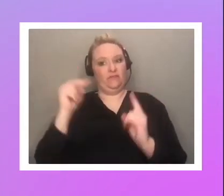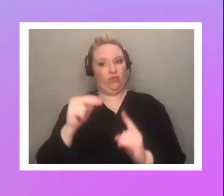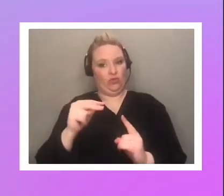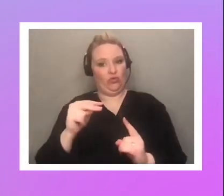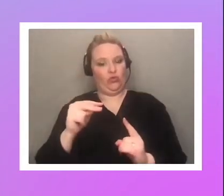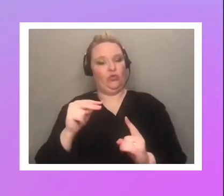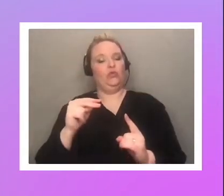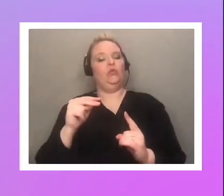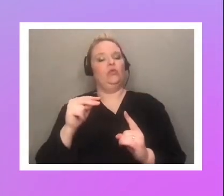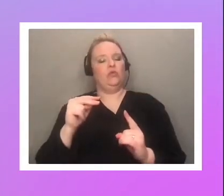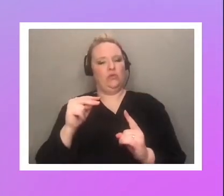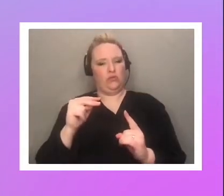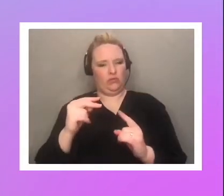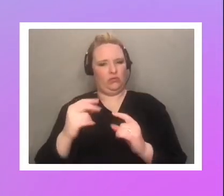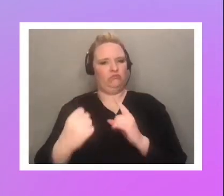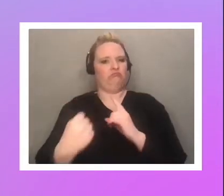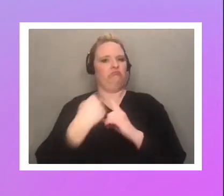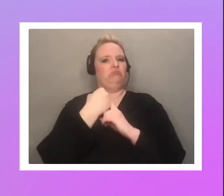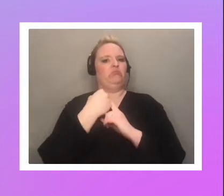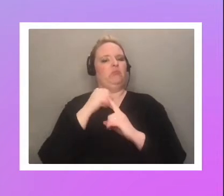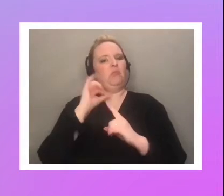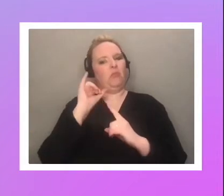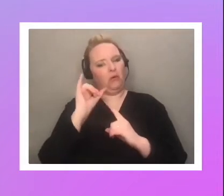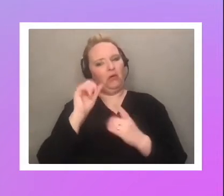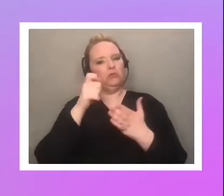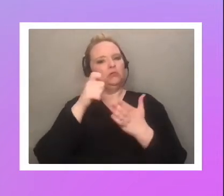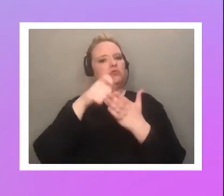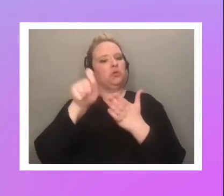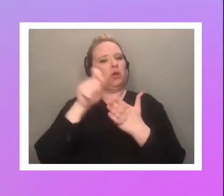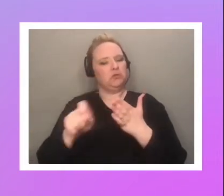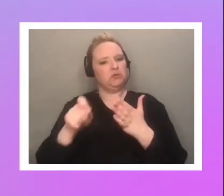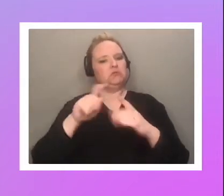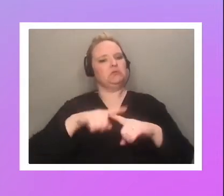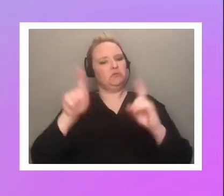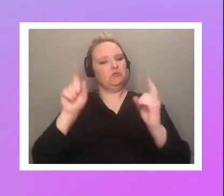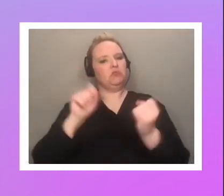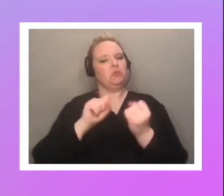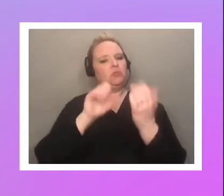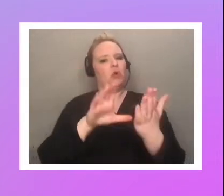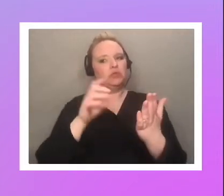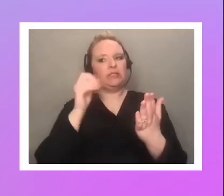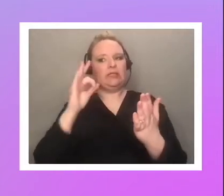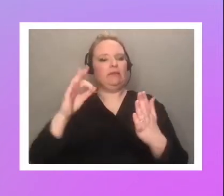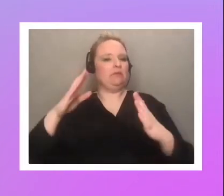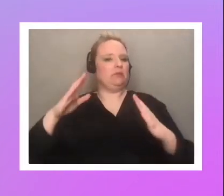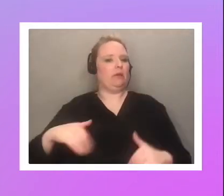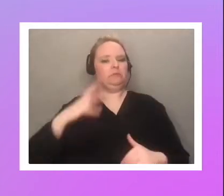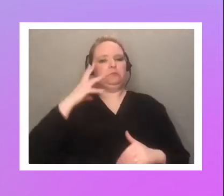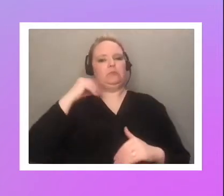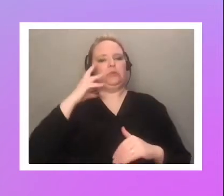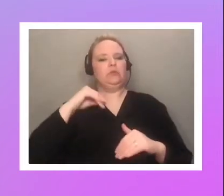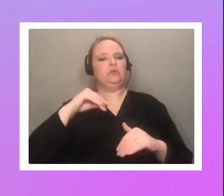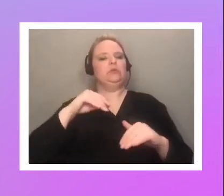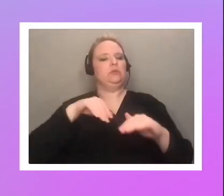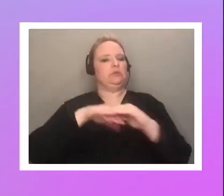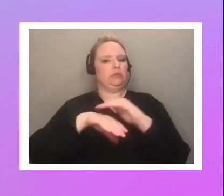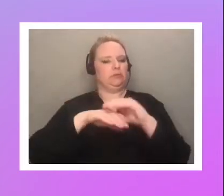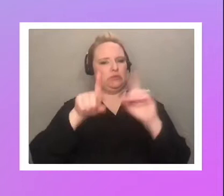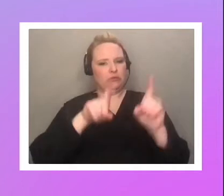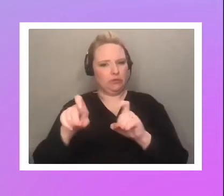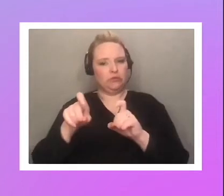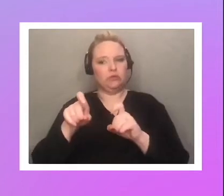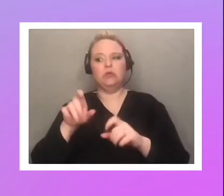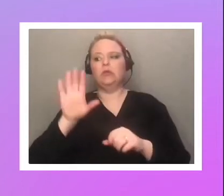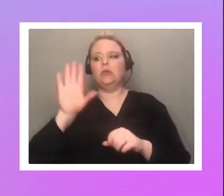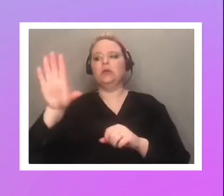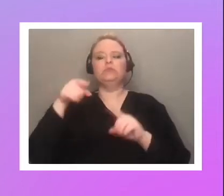how checklists can be used by a team that's new to accessibility testing. And one of the points that Carl